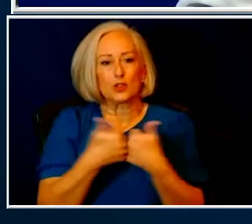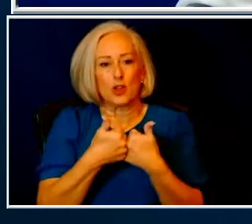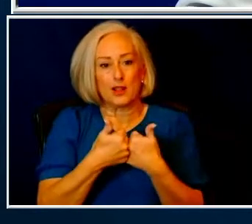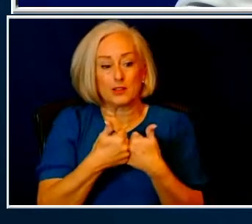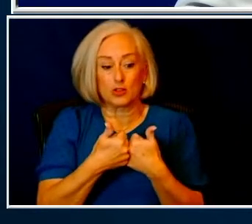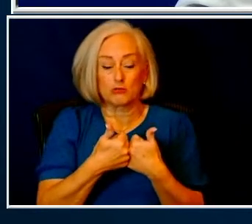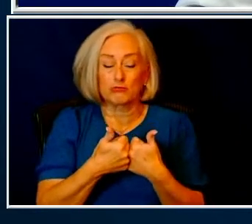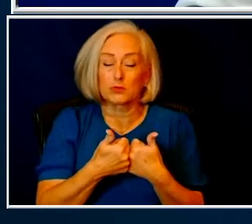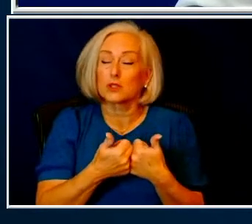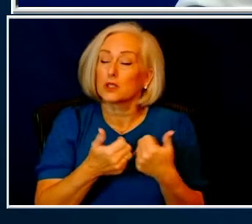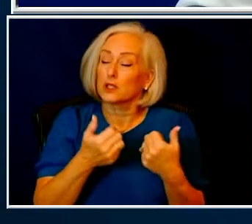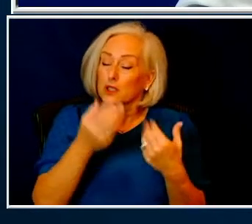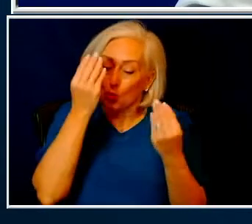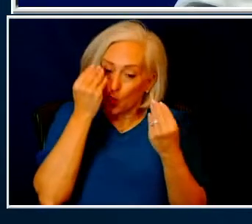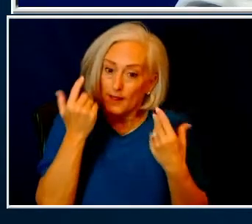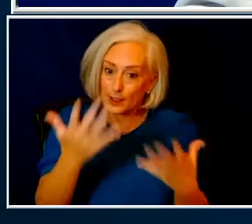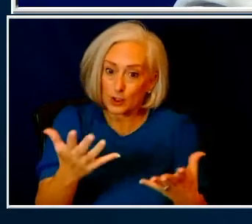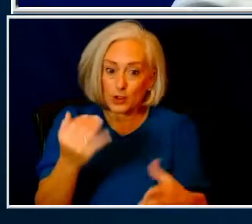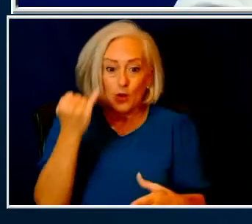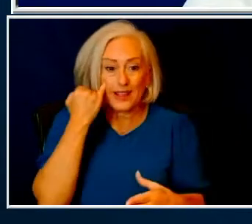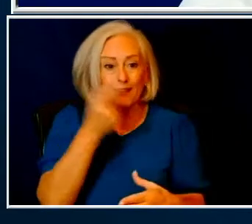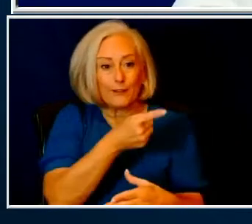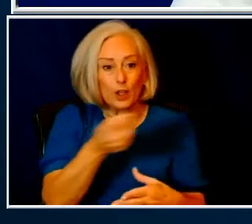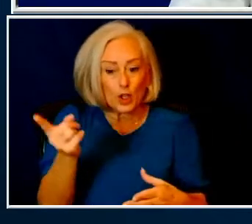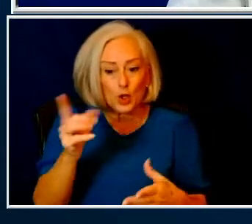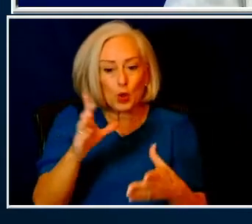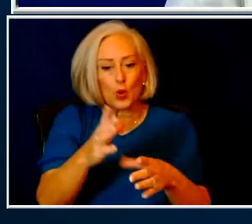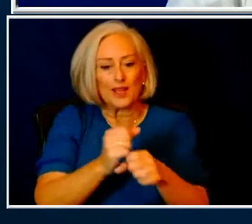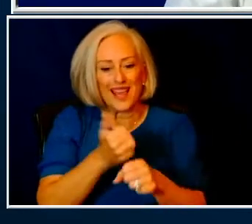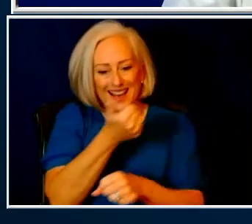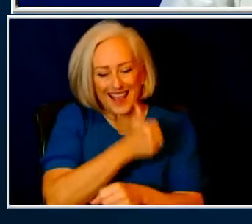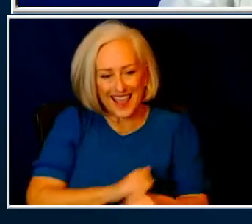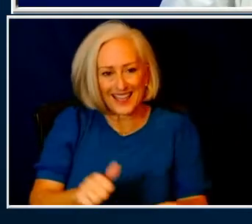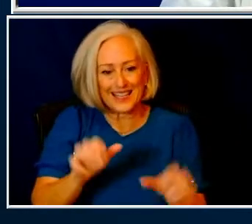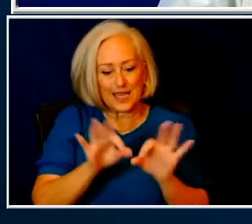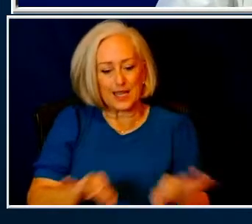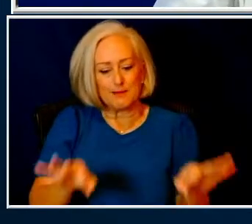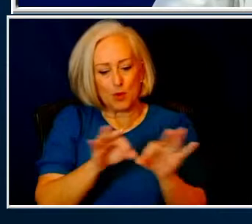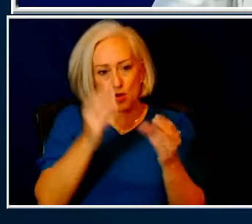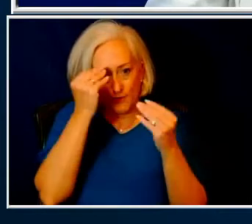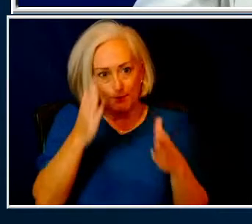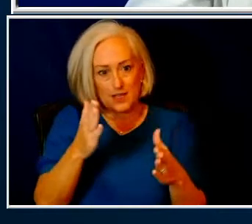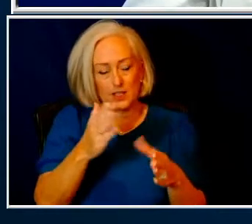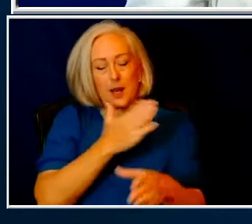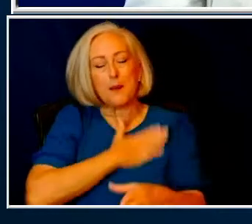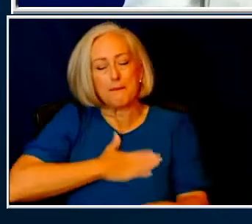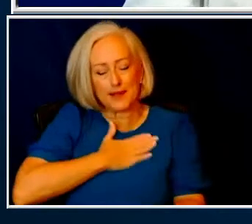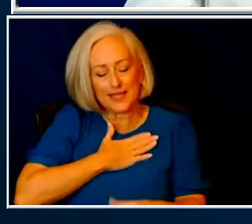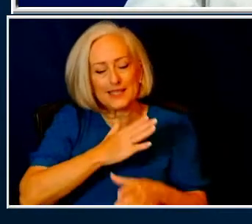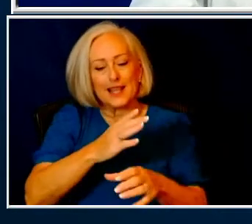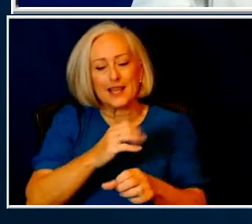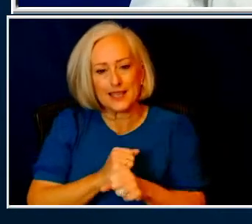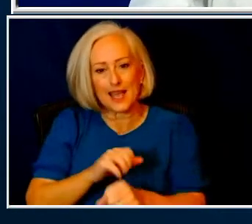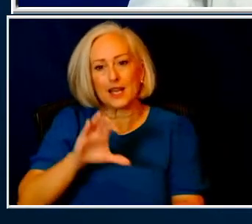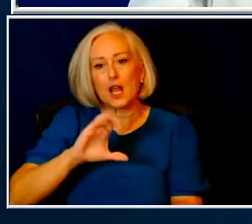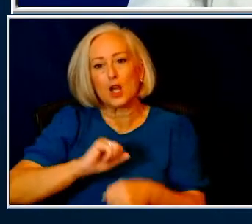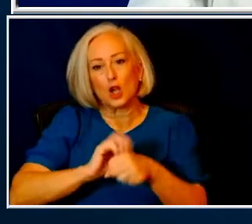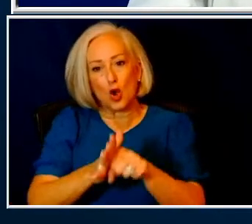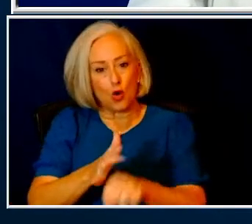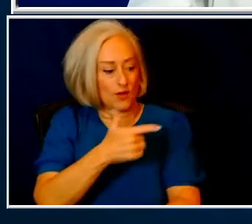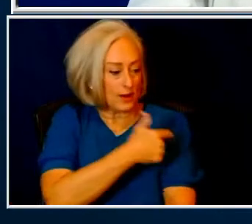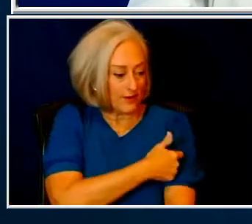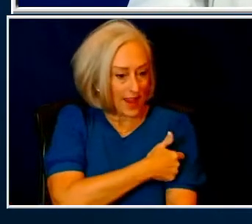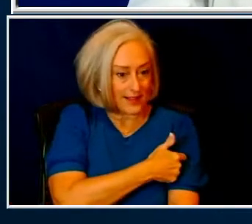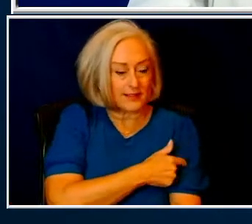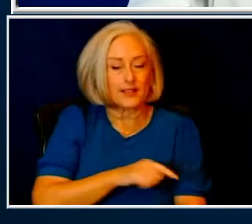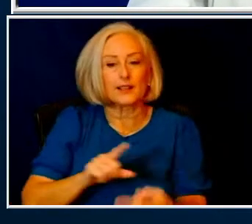you get any message out of this, please get your influenza and your COVID vaccination. Because you need that 10 days to 2 weeks really